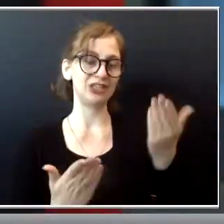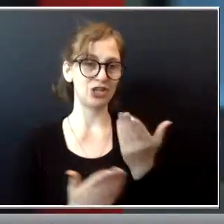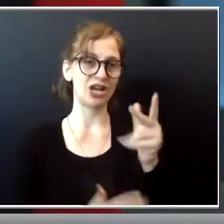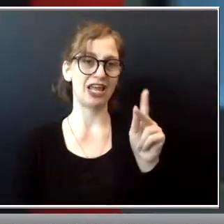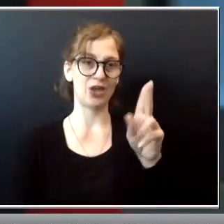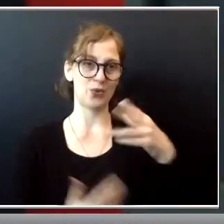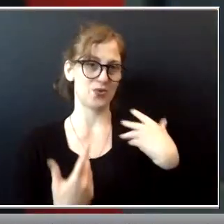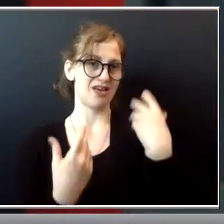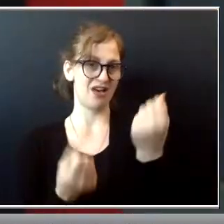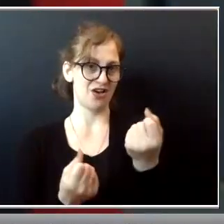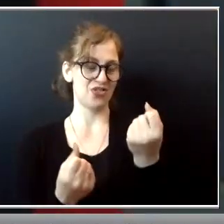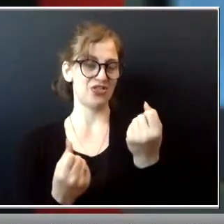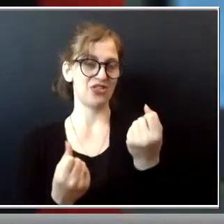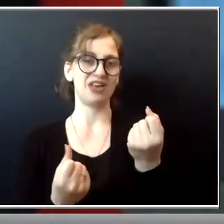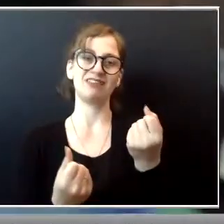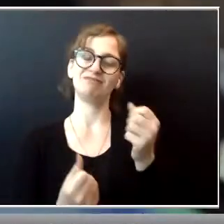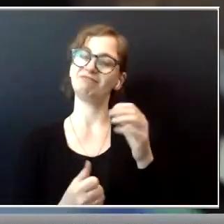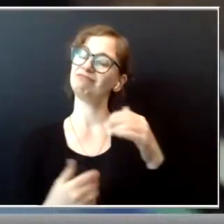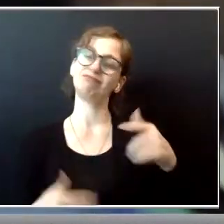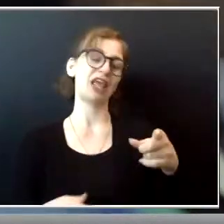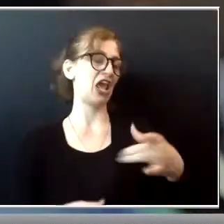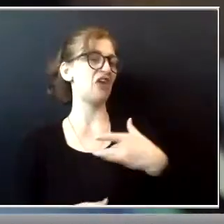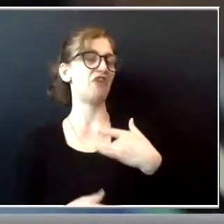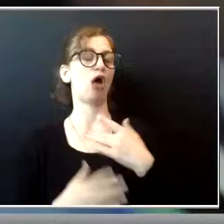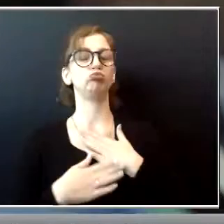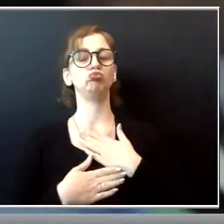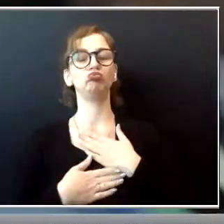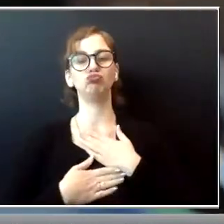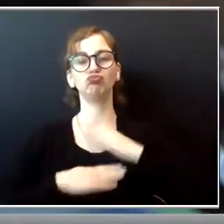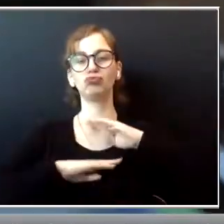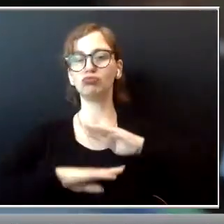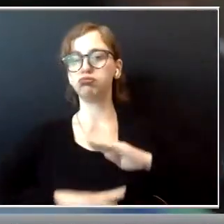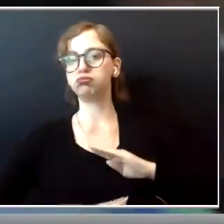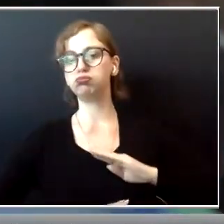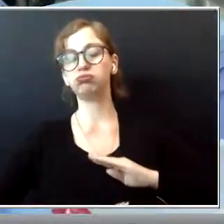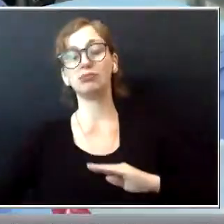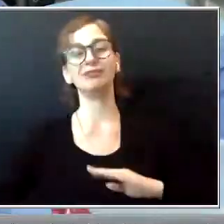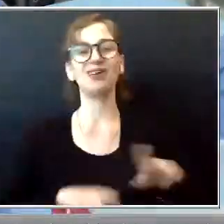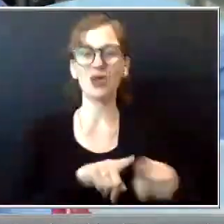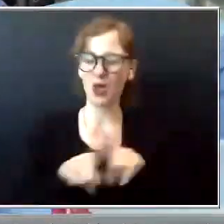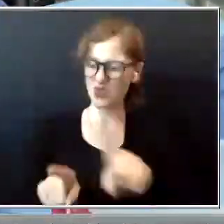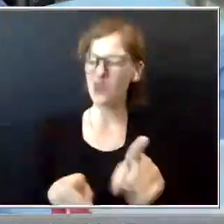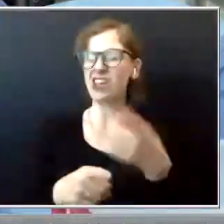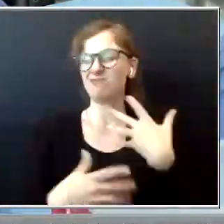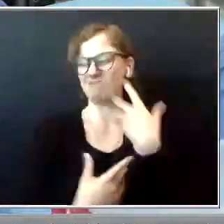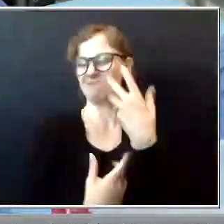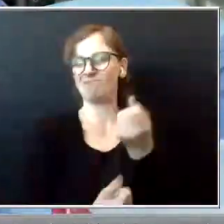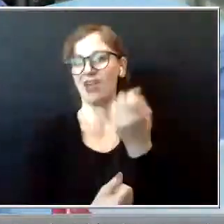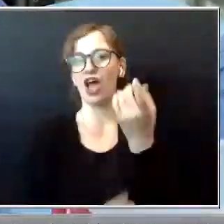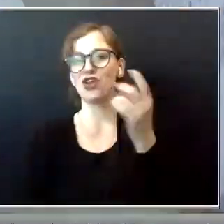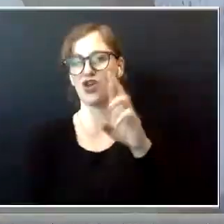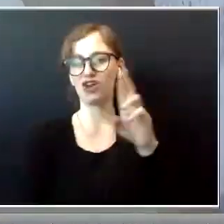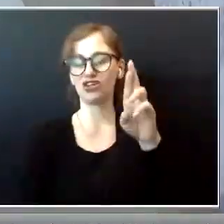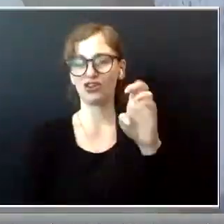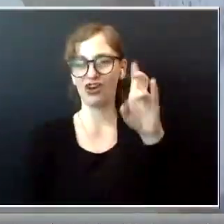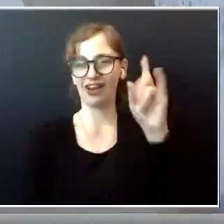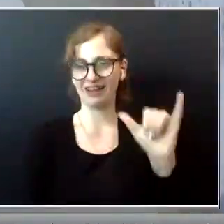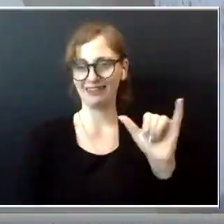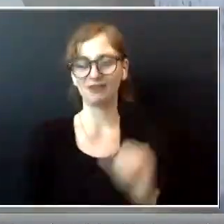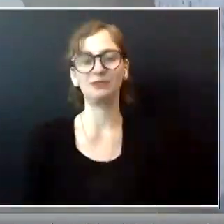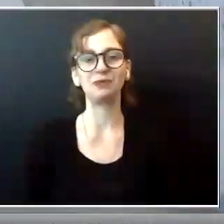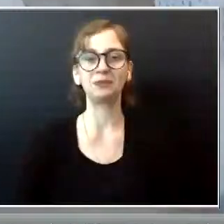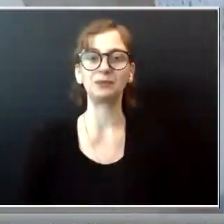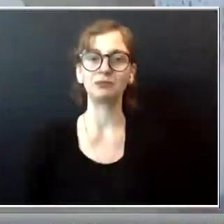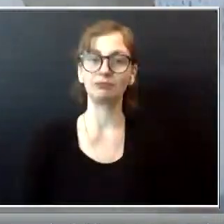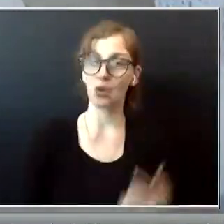was all the reassurance Charles needed. That, plus his confidence in Dr. Reddy. We have been in the forefront of this field